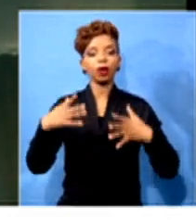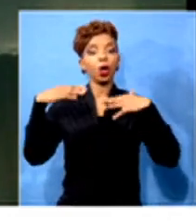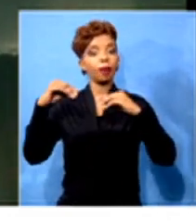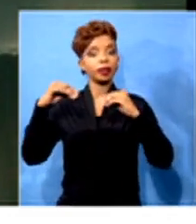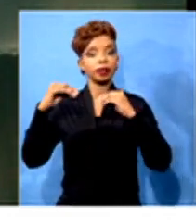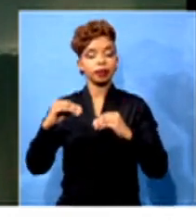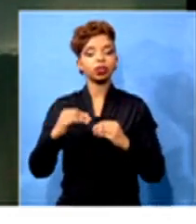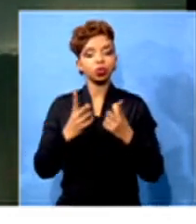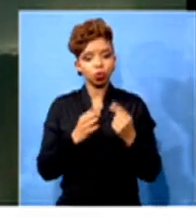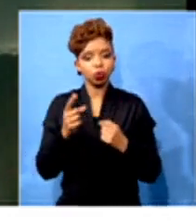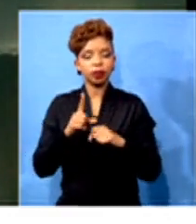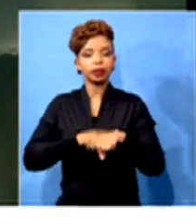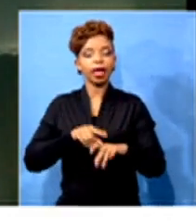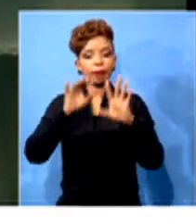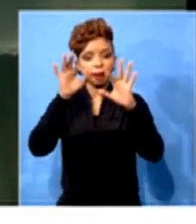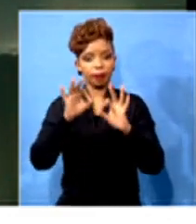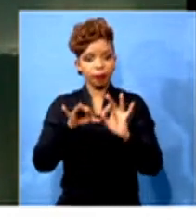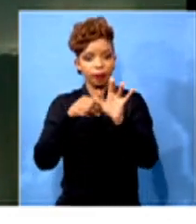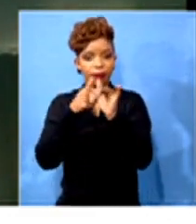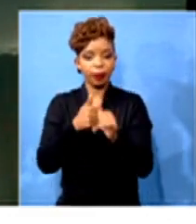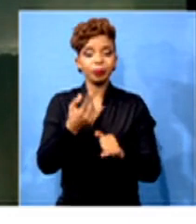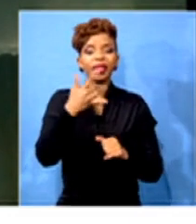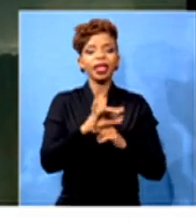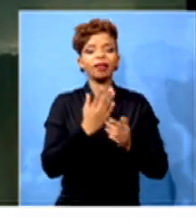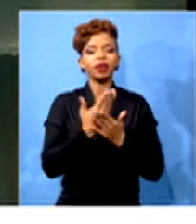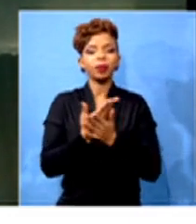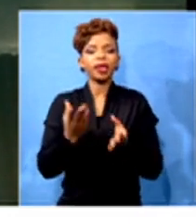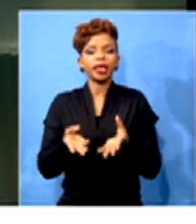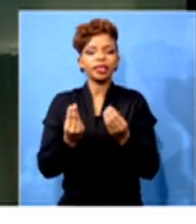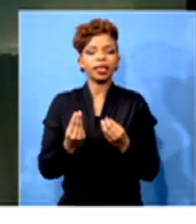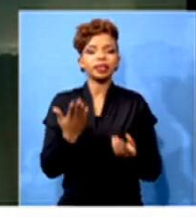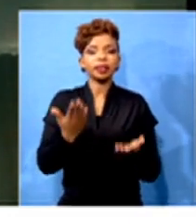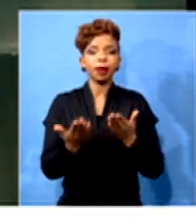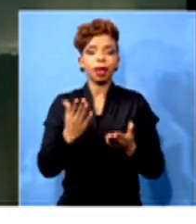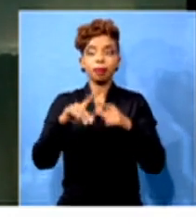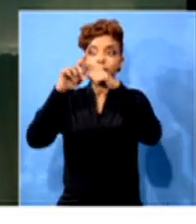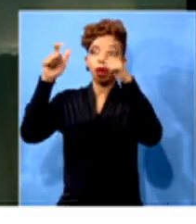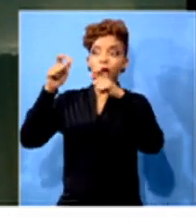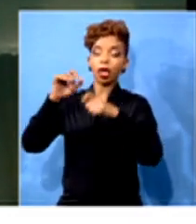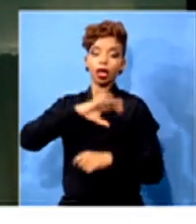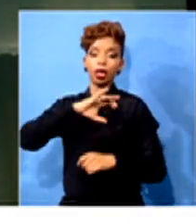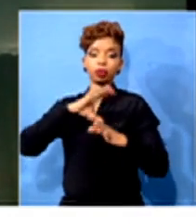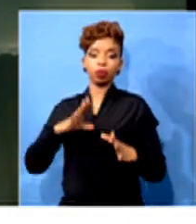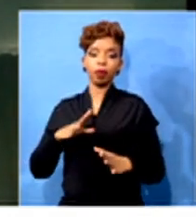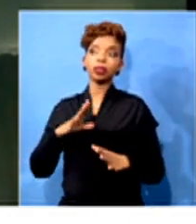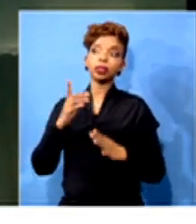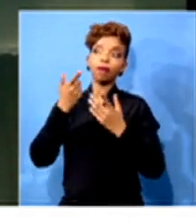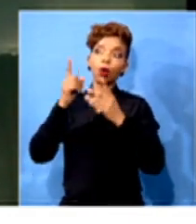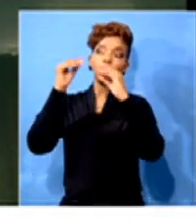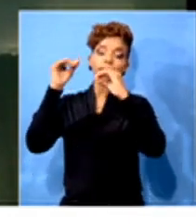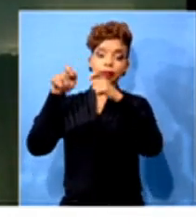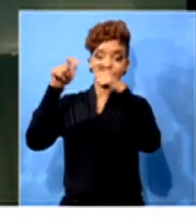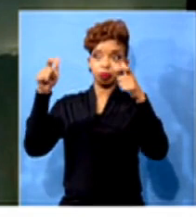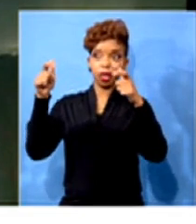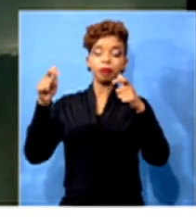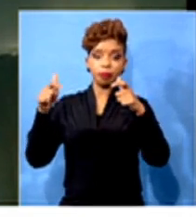timelessly. And if we can get a lot of, especially in the large industrial customers, a lot of them doing this at the same time, we could really